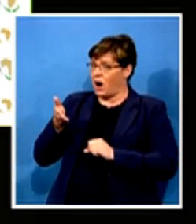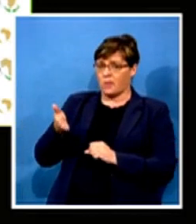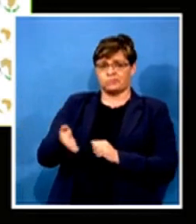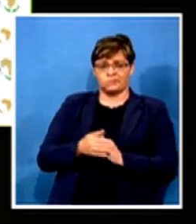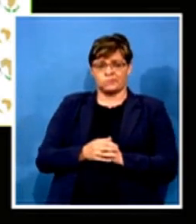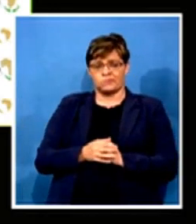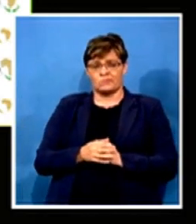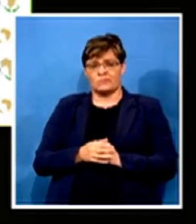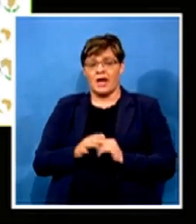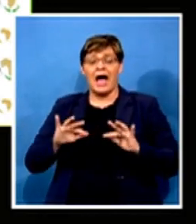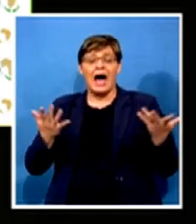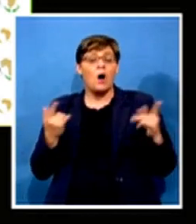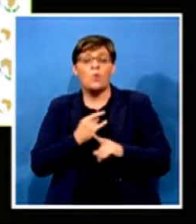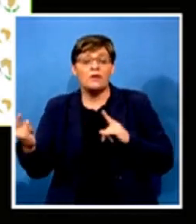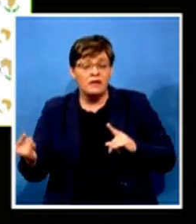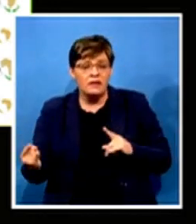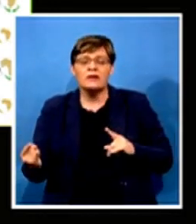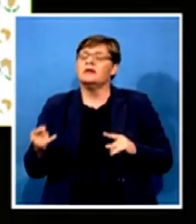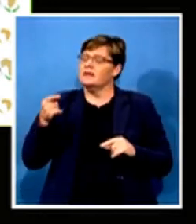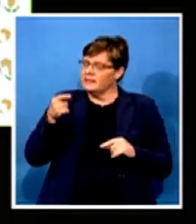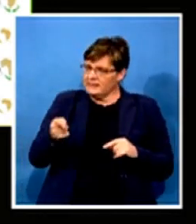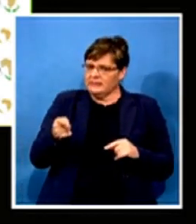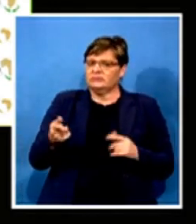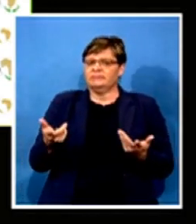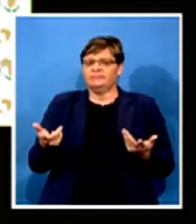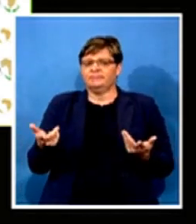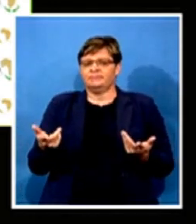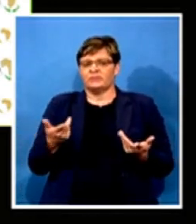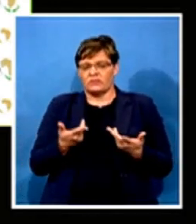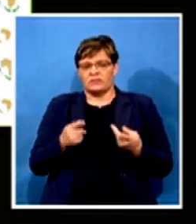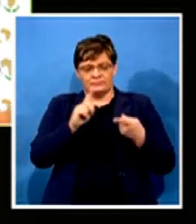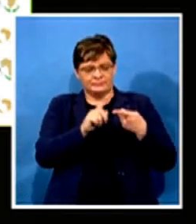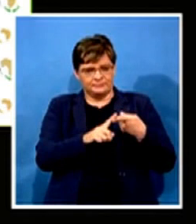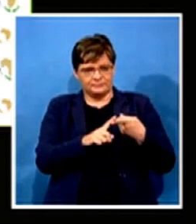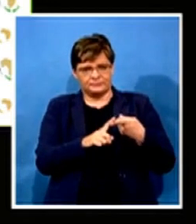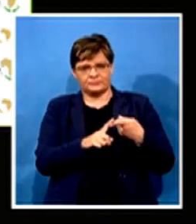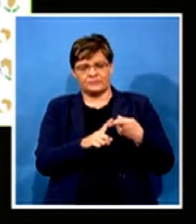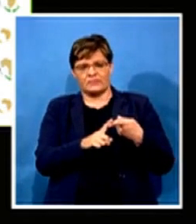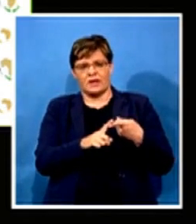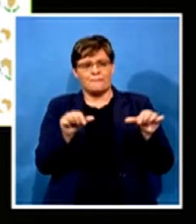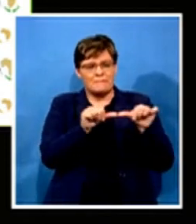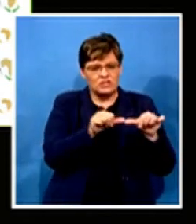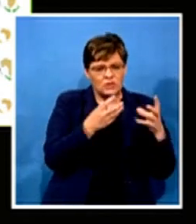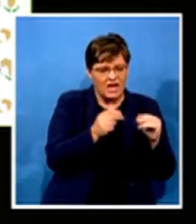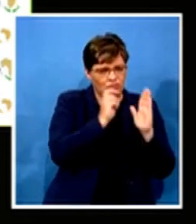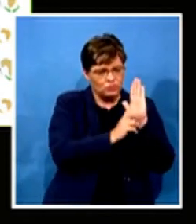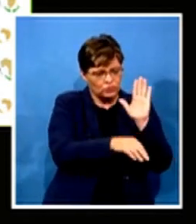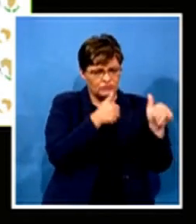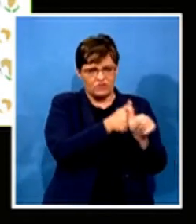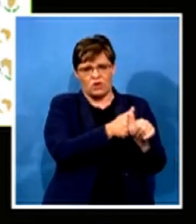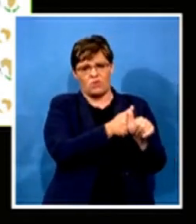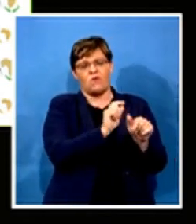this battle against the second wave is a combination of public health measures that we use in fighting the first wave, plus